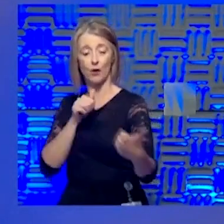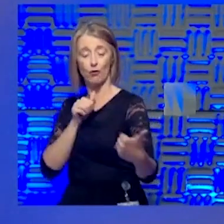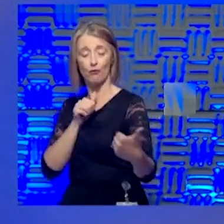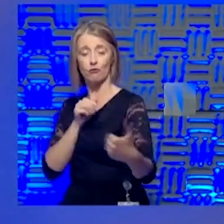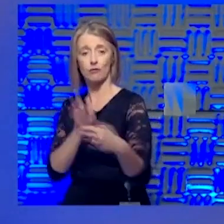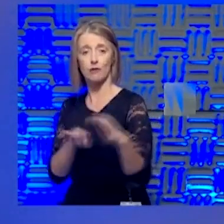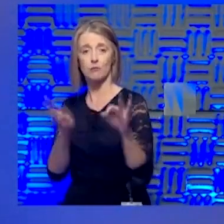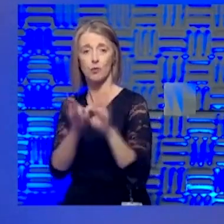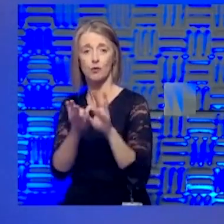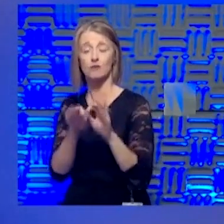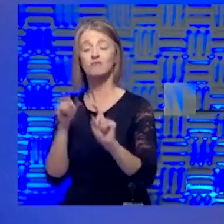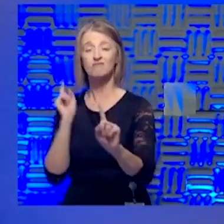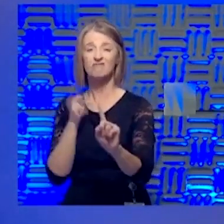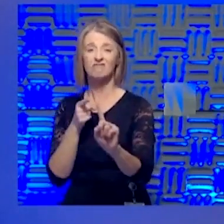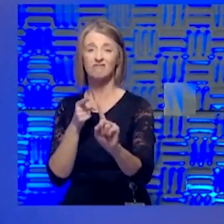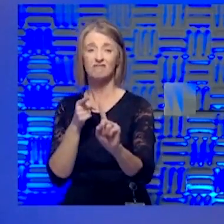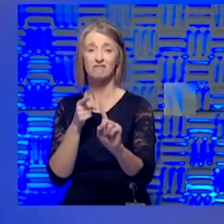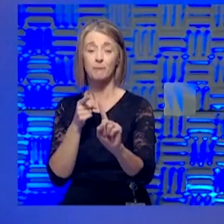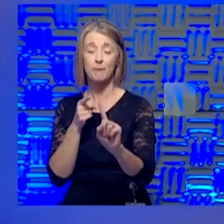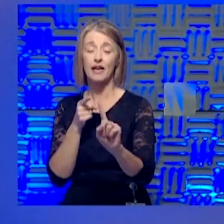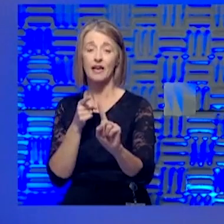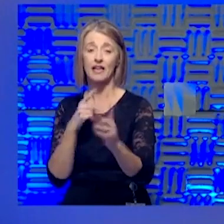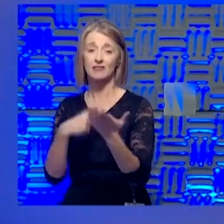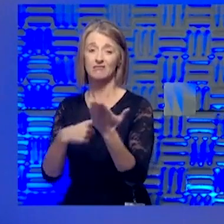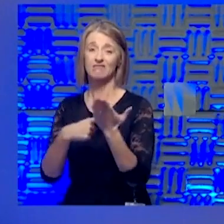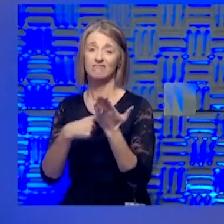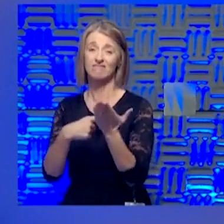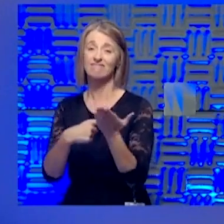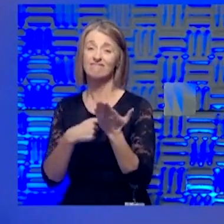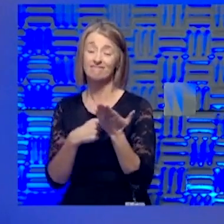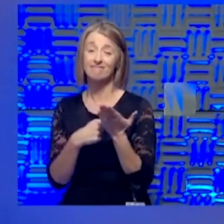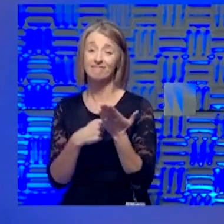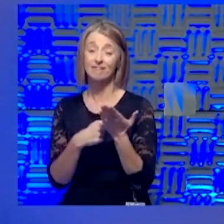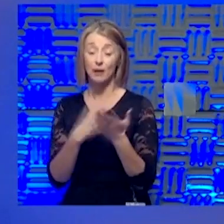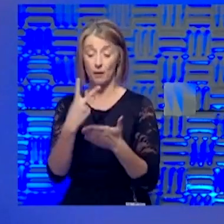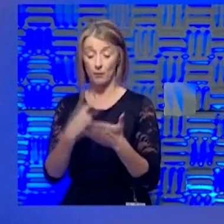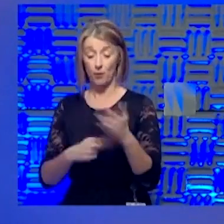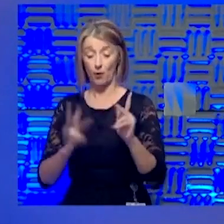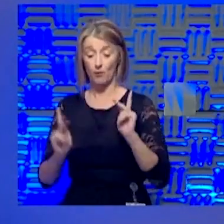is our main talking point here, is that if